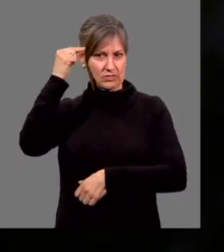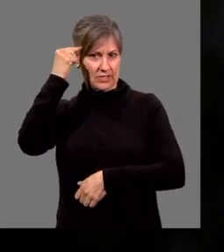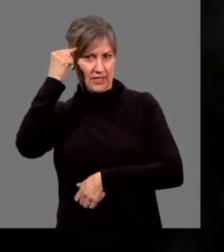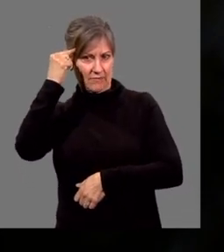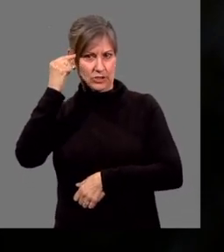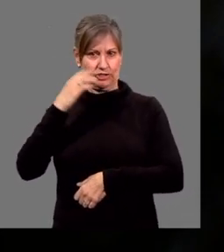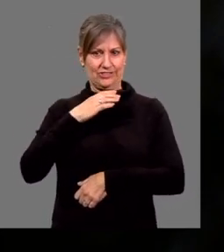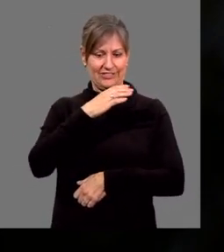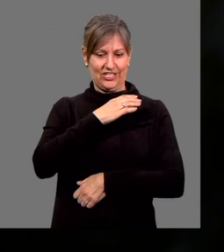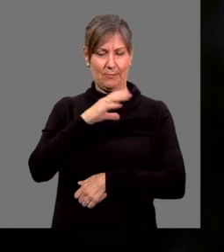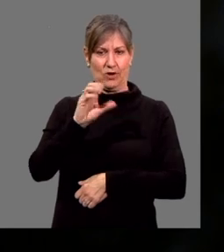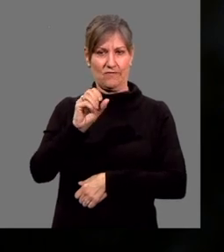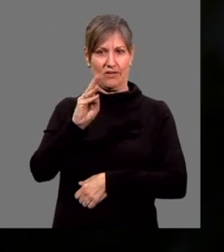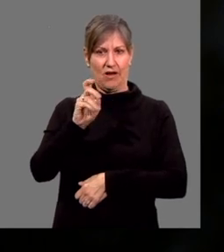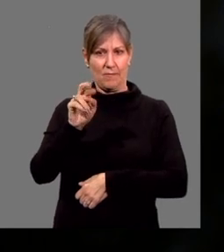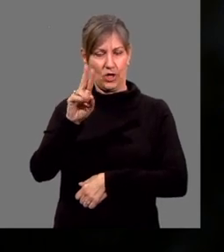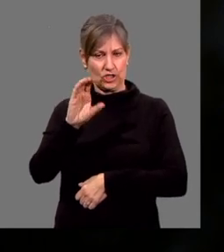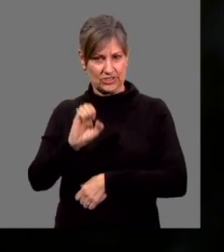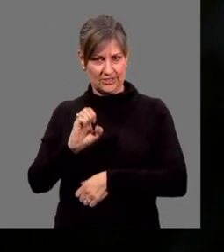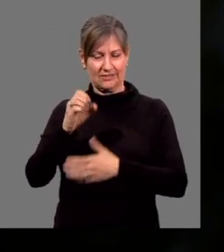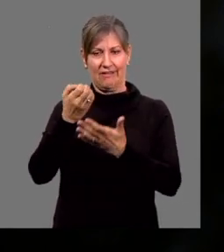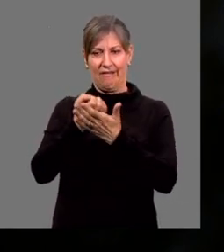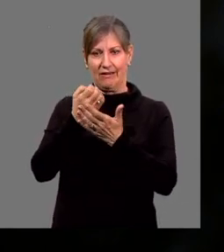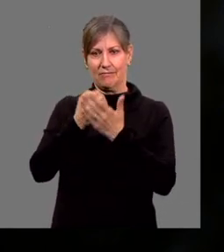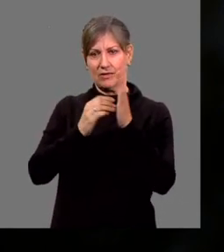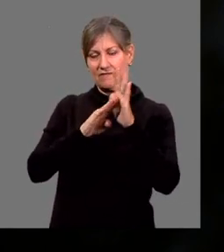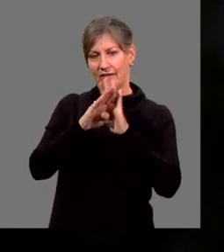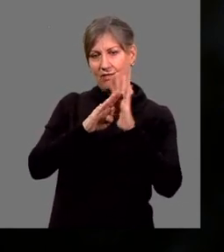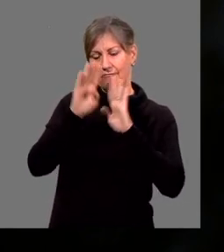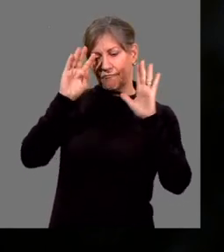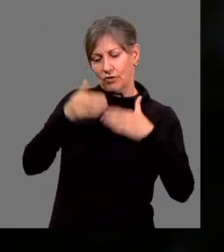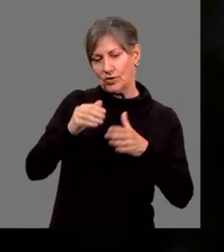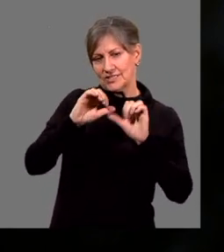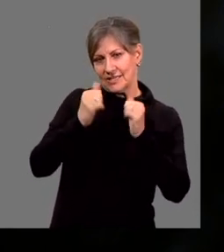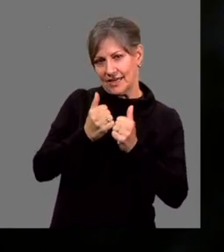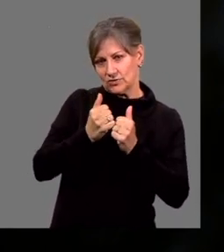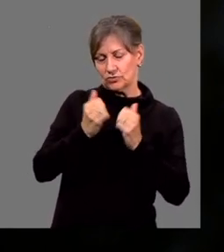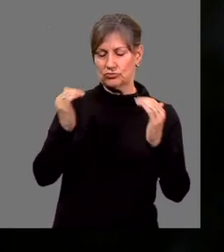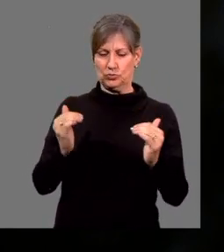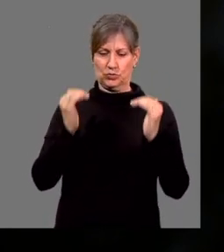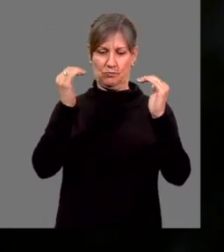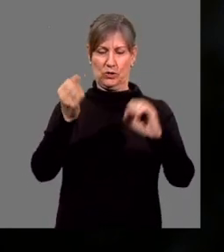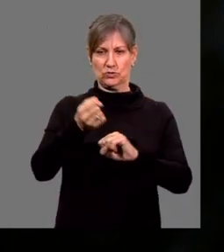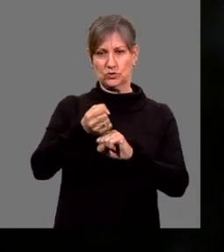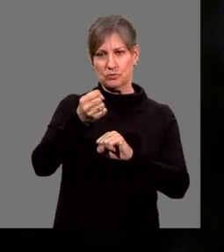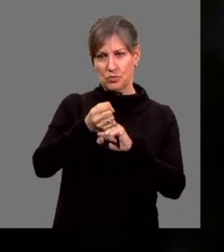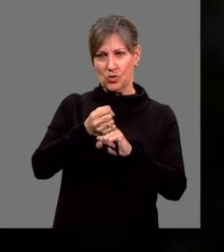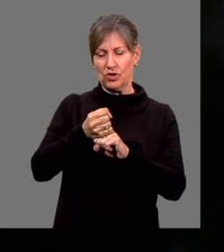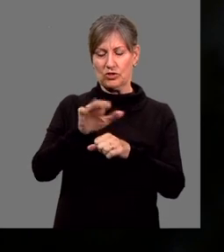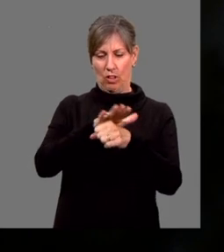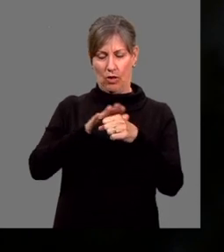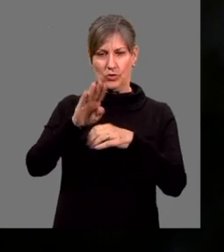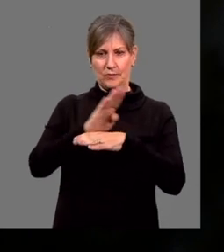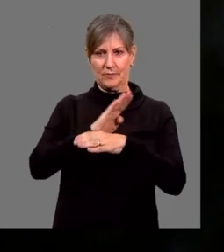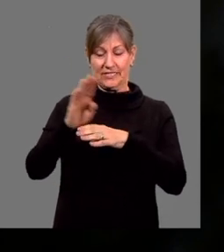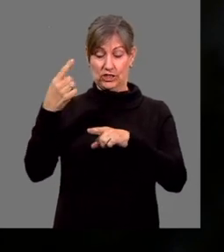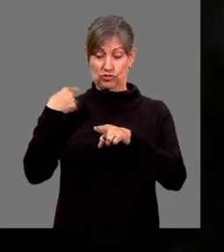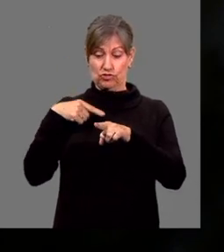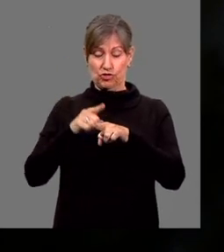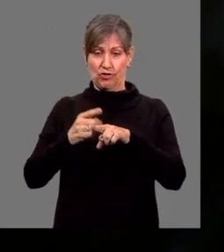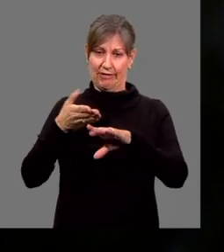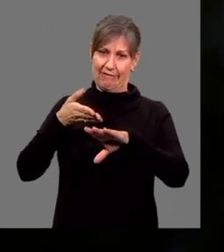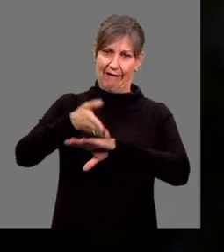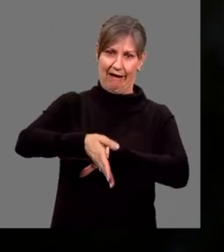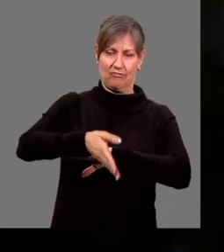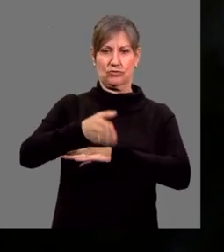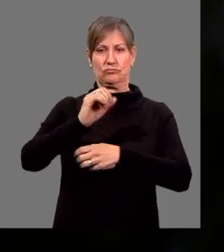government, Chamber of Commerce, and economic development-focused agencies to promote and support local businesses during and after